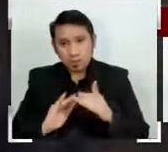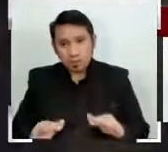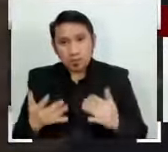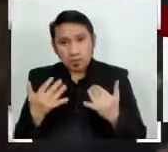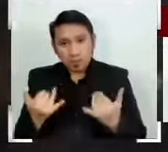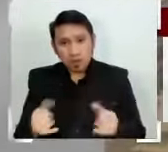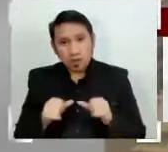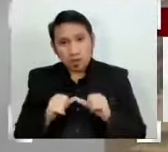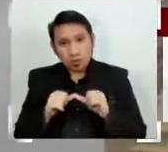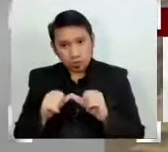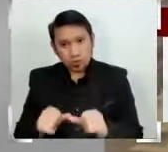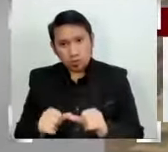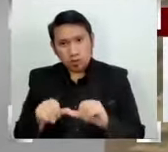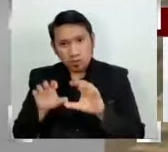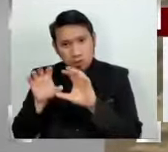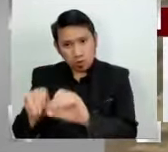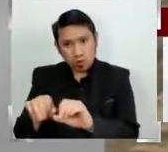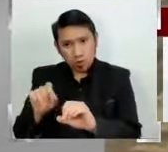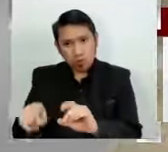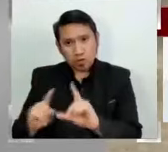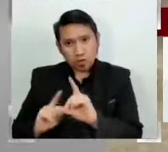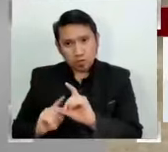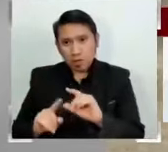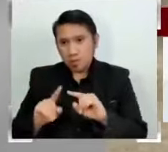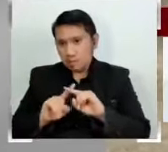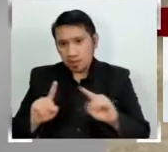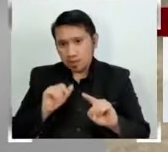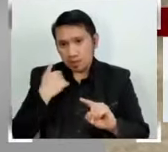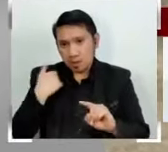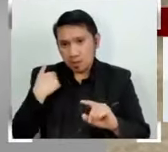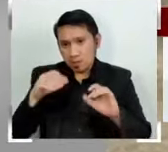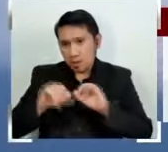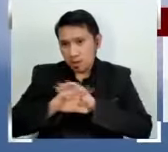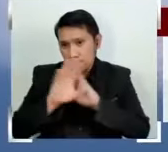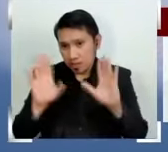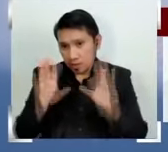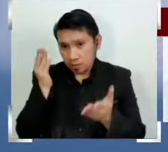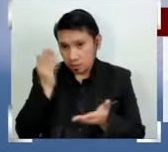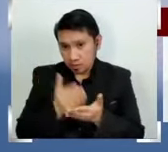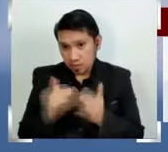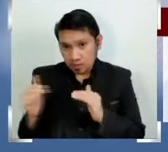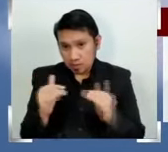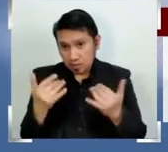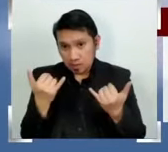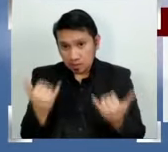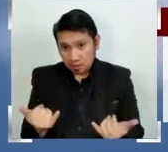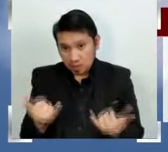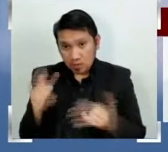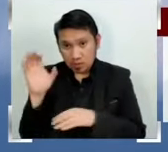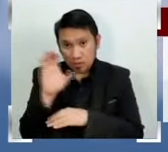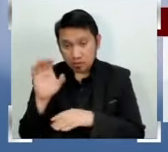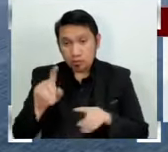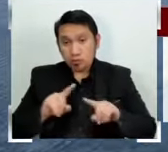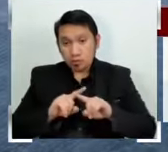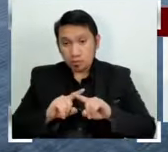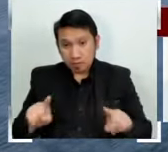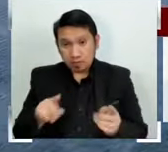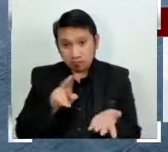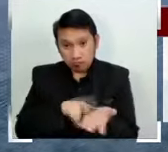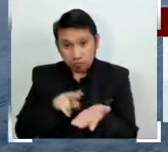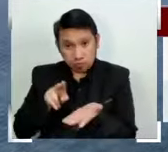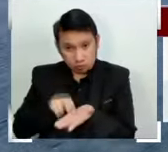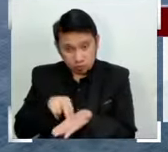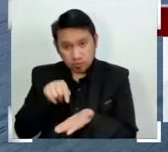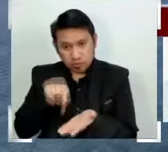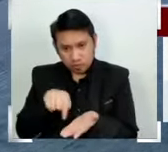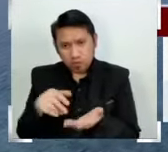mga armadong grupo. Wala pa rin ang linaw kung magkakaroon ng ceasefire ngayong magpapasko. Pero ang joint communique, isang hakbang din daw para makatuon ng